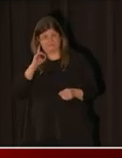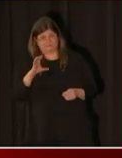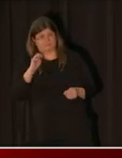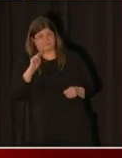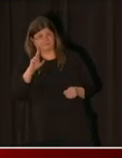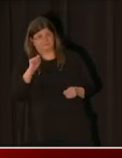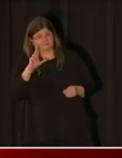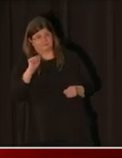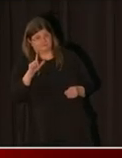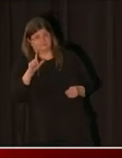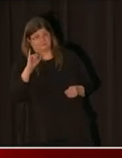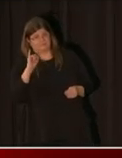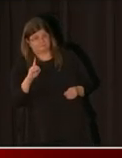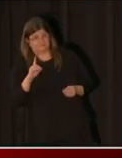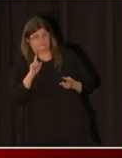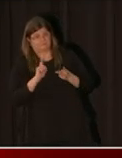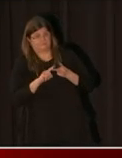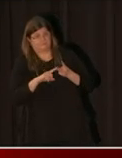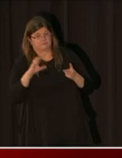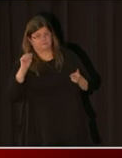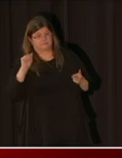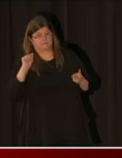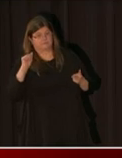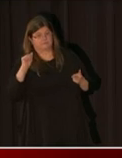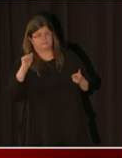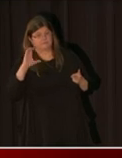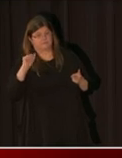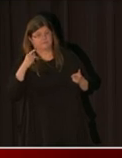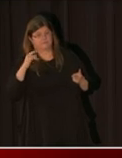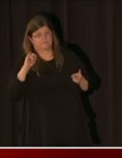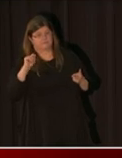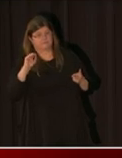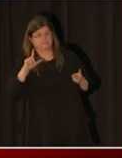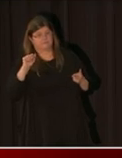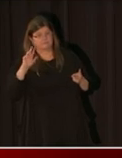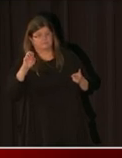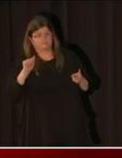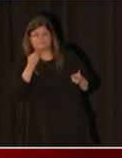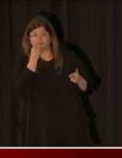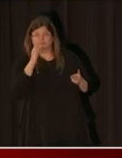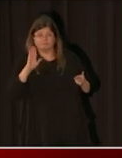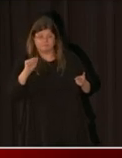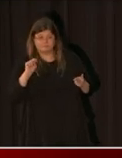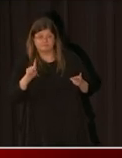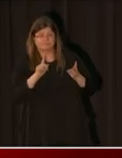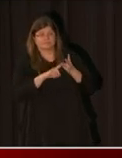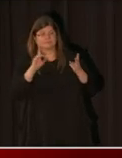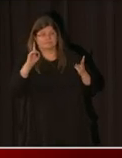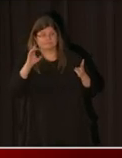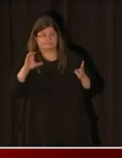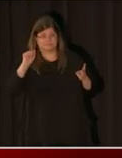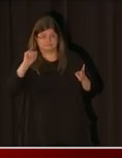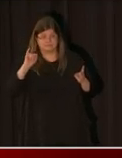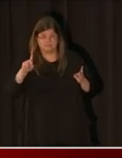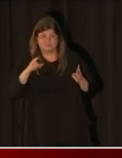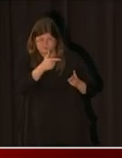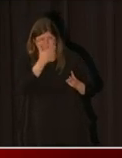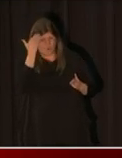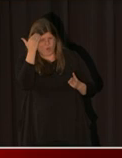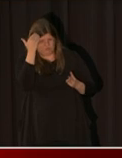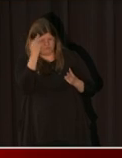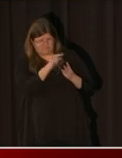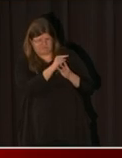Capital Area Food Bank. DC Mutual Aid, certainly, I'm sure you're aware, is a group